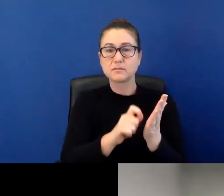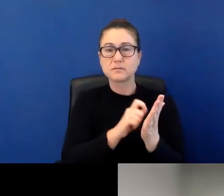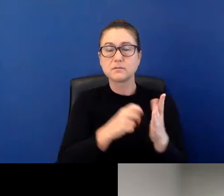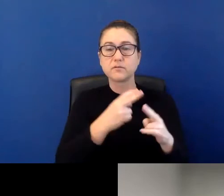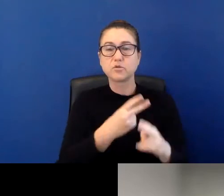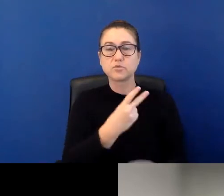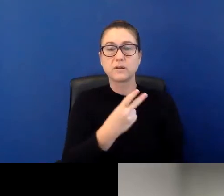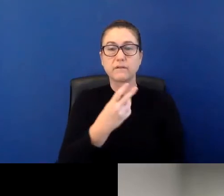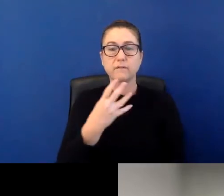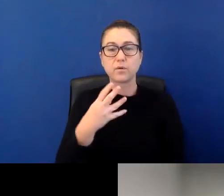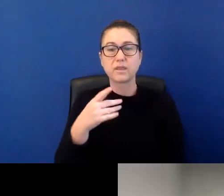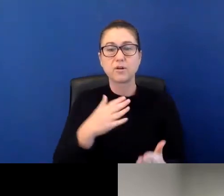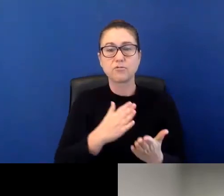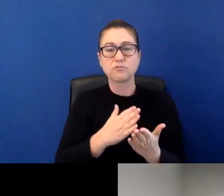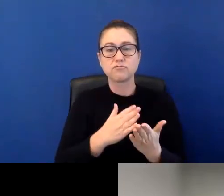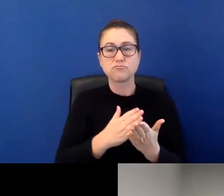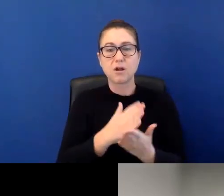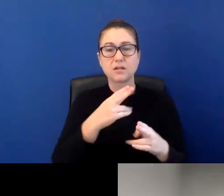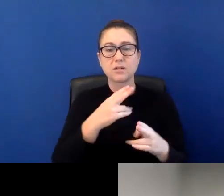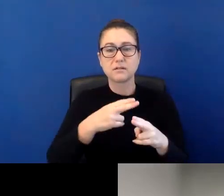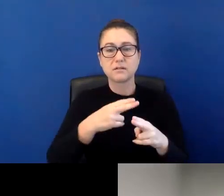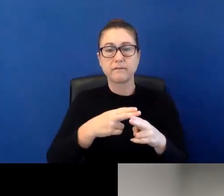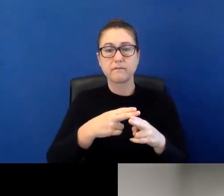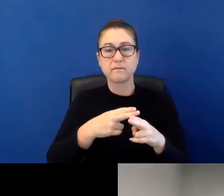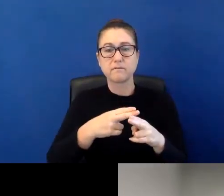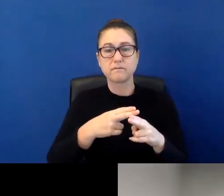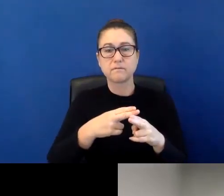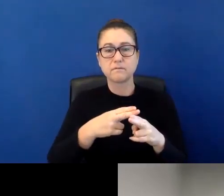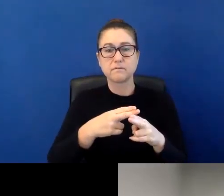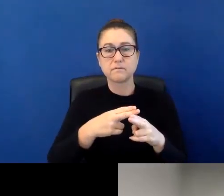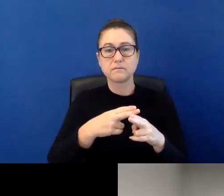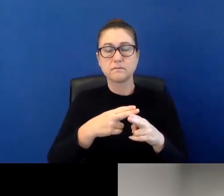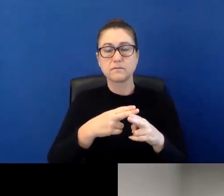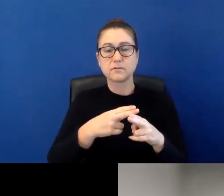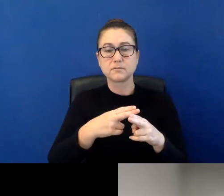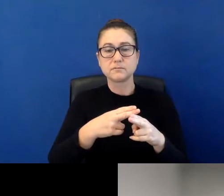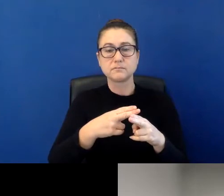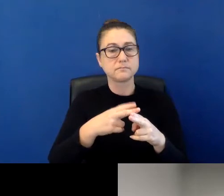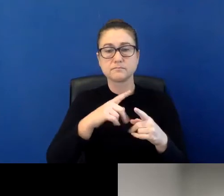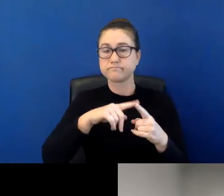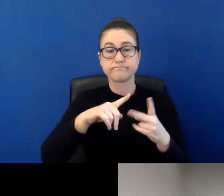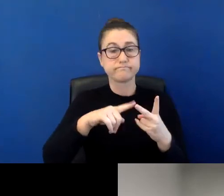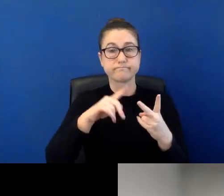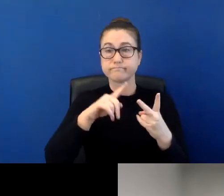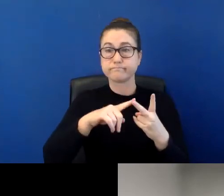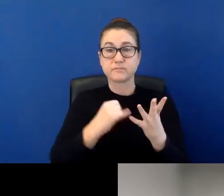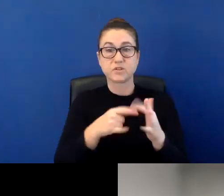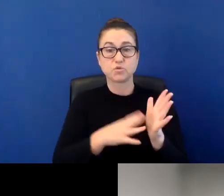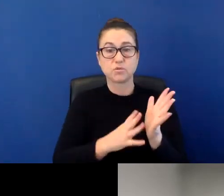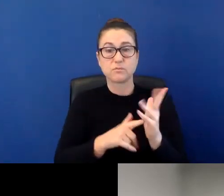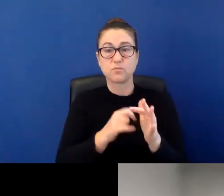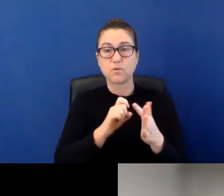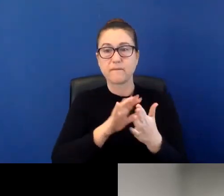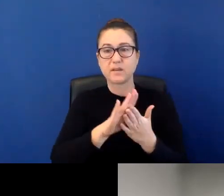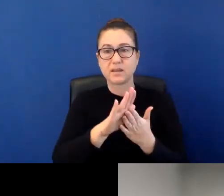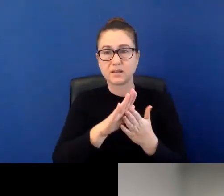right to education. Our next panelist is Mr. Sean Murphy, who who is a Senior Digital Systems Specialist Accessibility